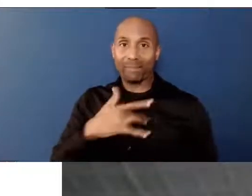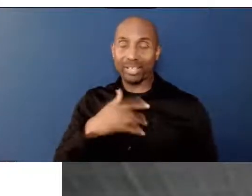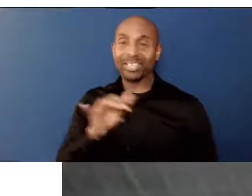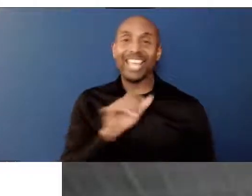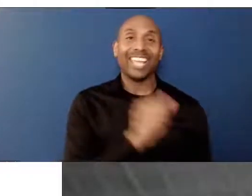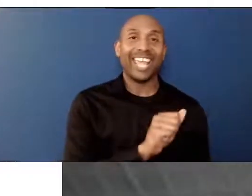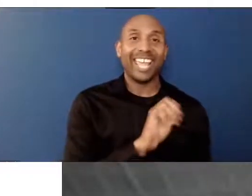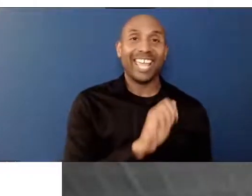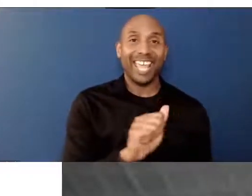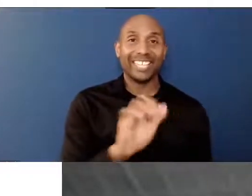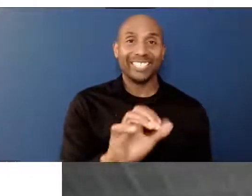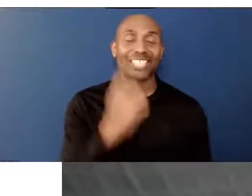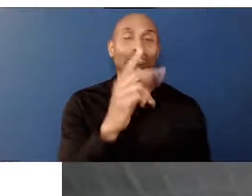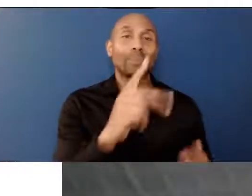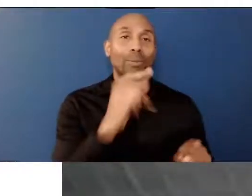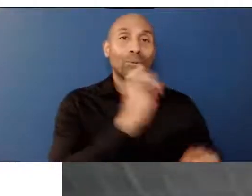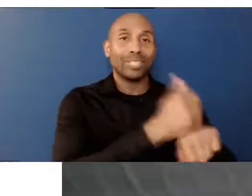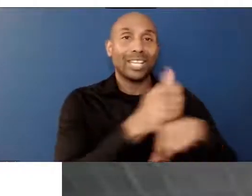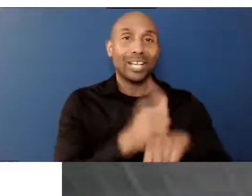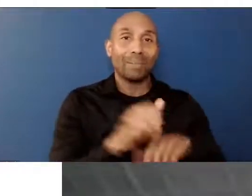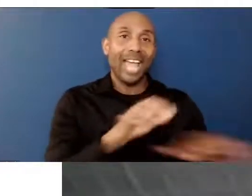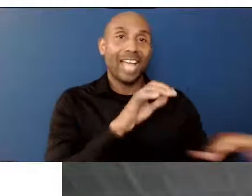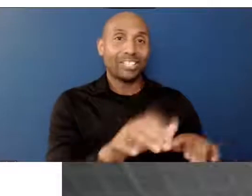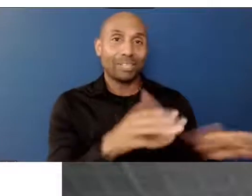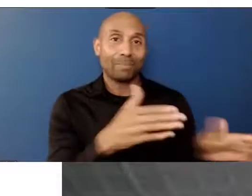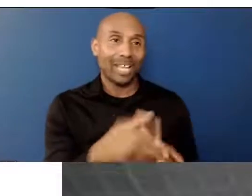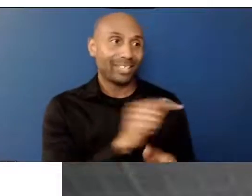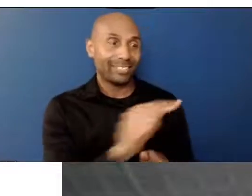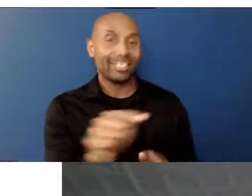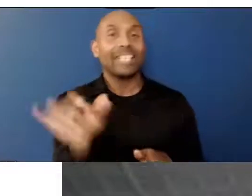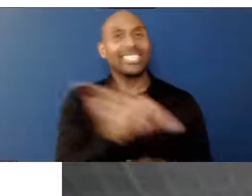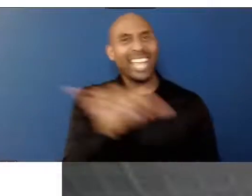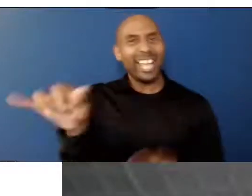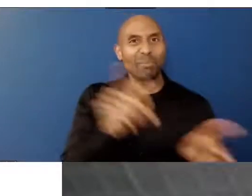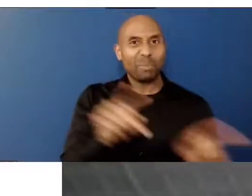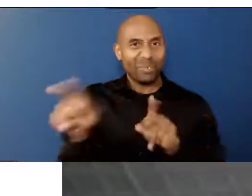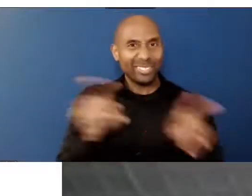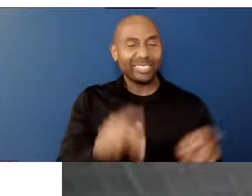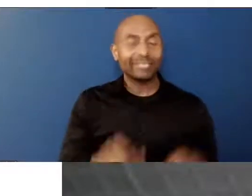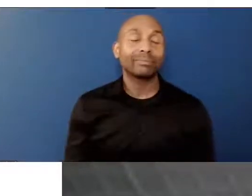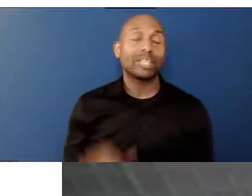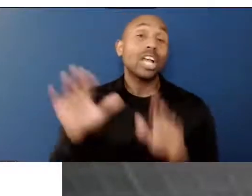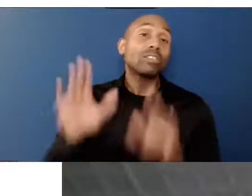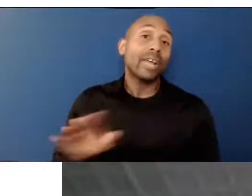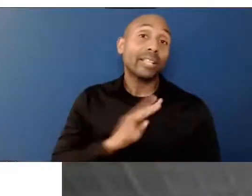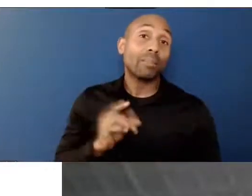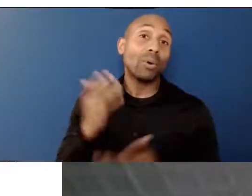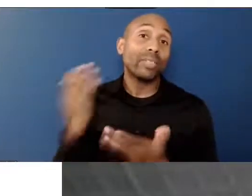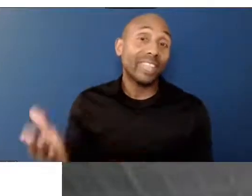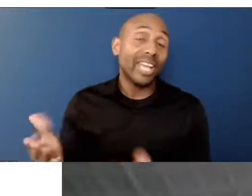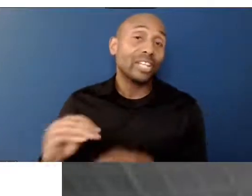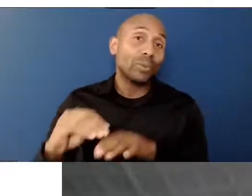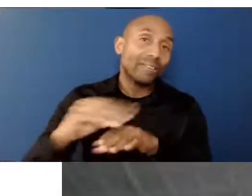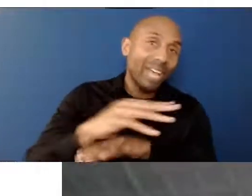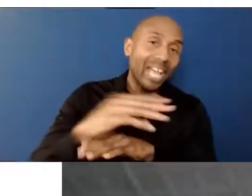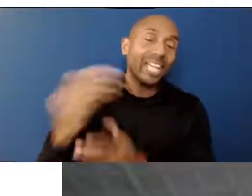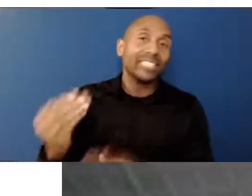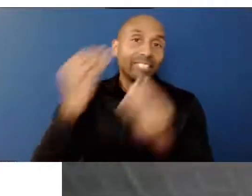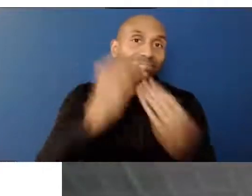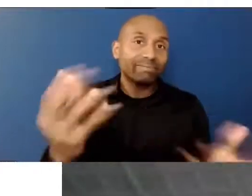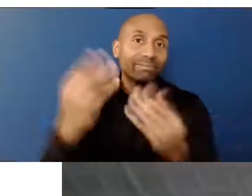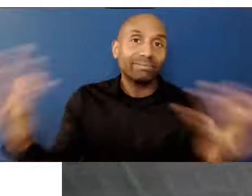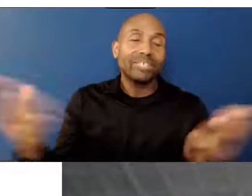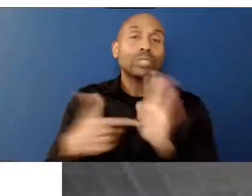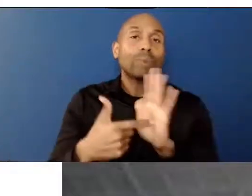action plans. So that's really great that they're there to kind of advise and to bring forth information that is really representative of First Voice. So